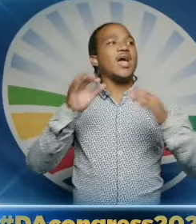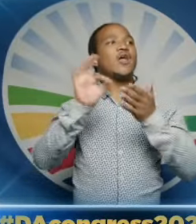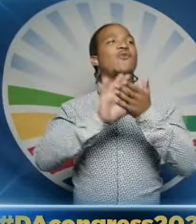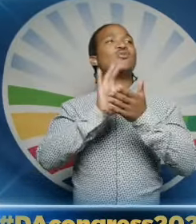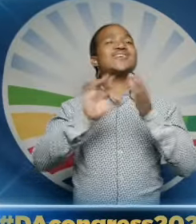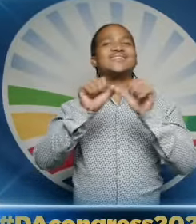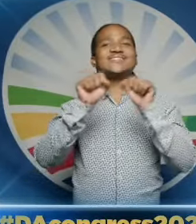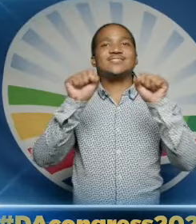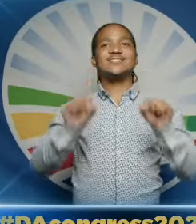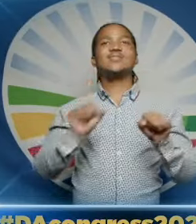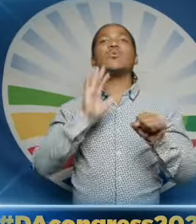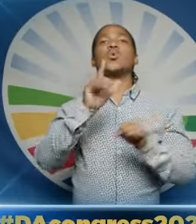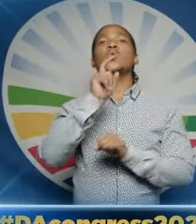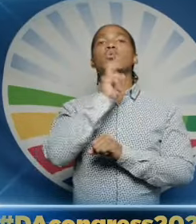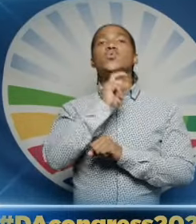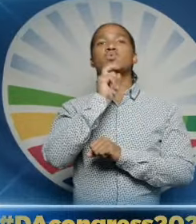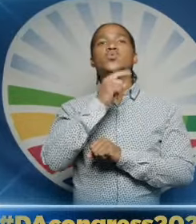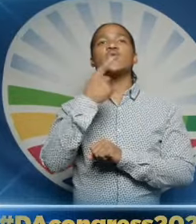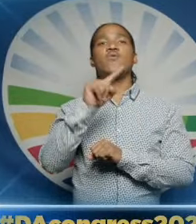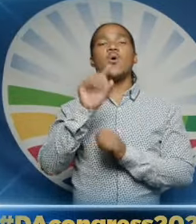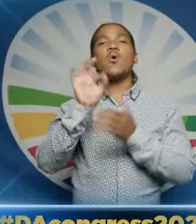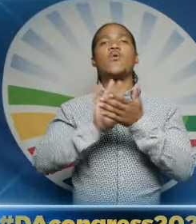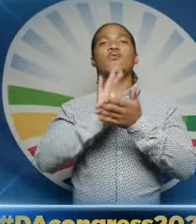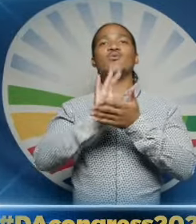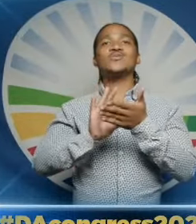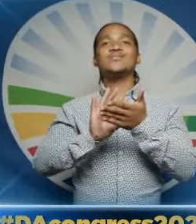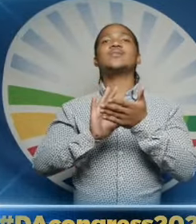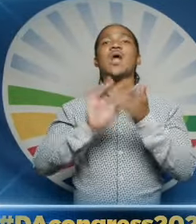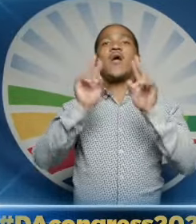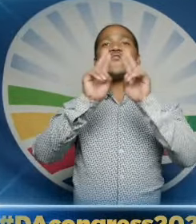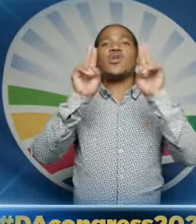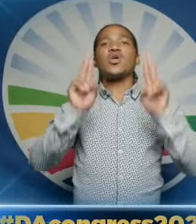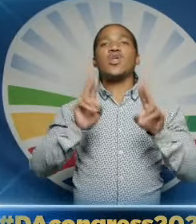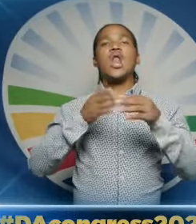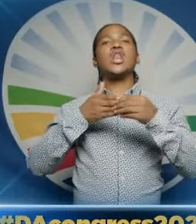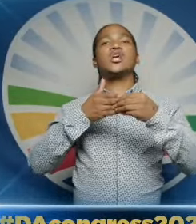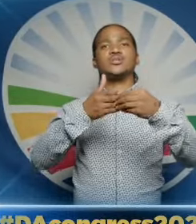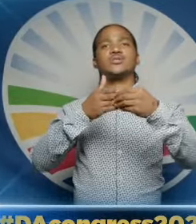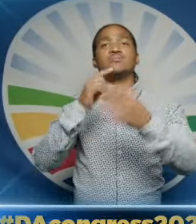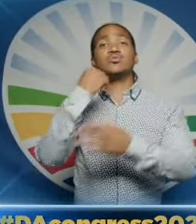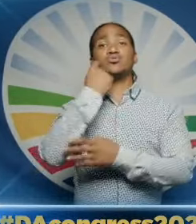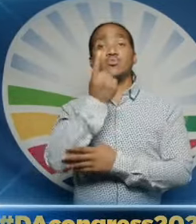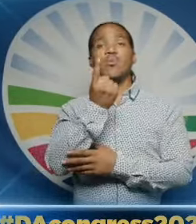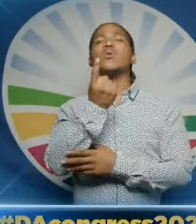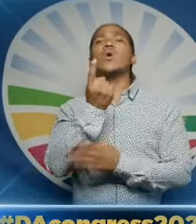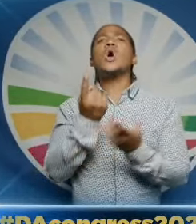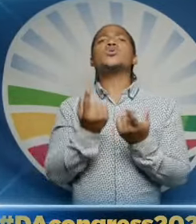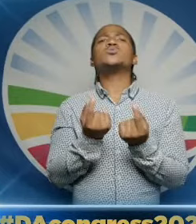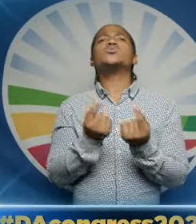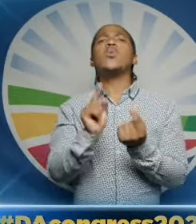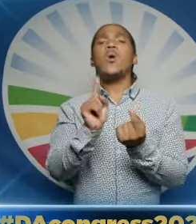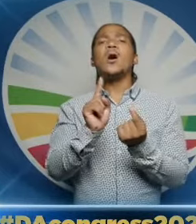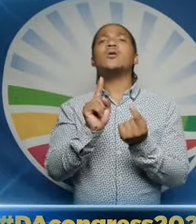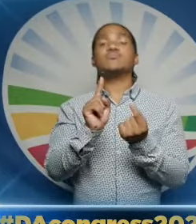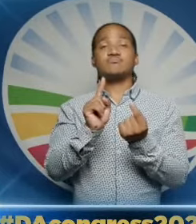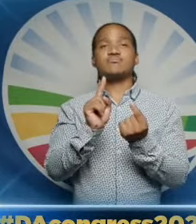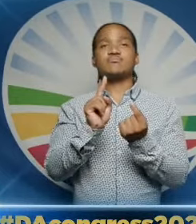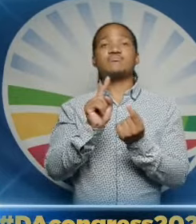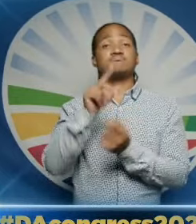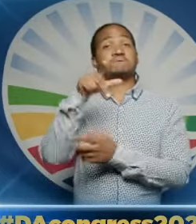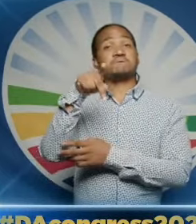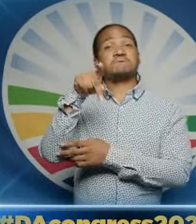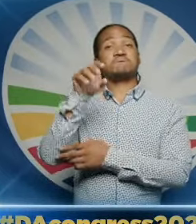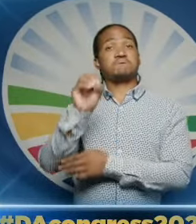our federal leadership tomorrow. But before we do that, your presiding officers would like to address some of